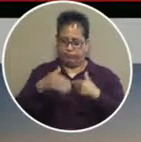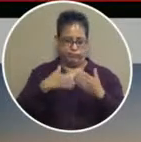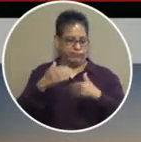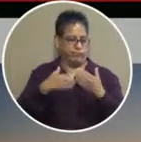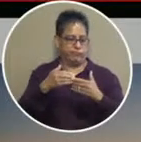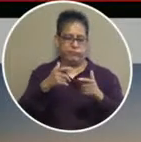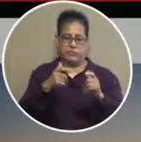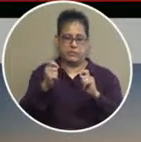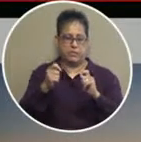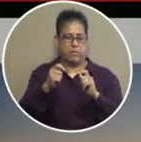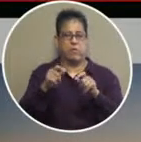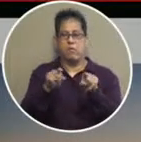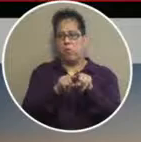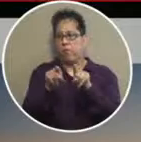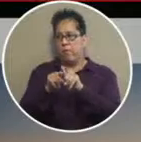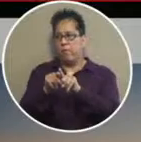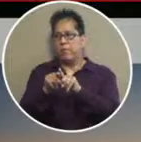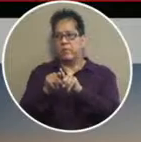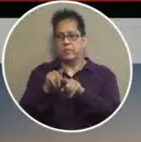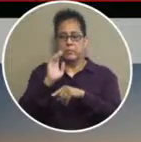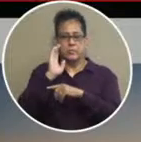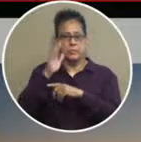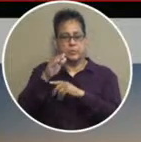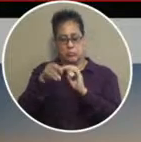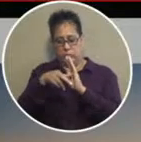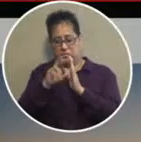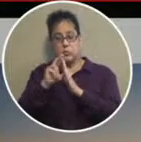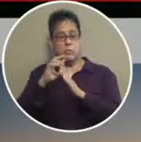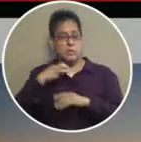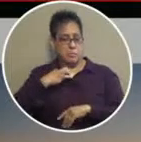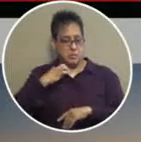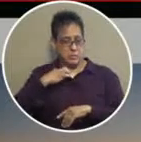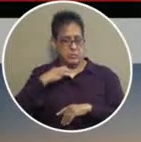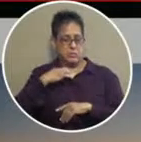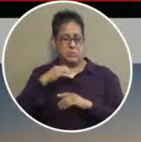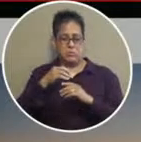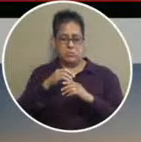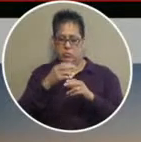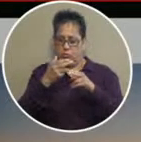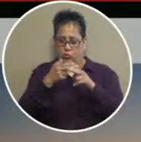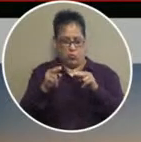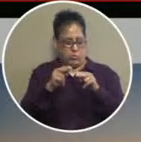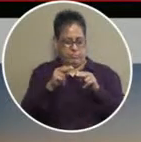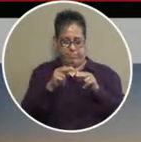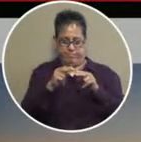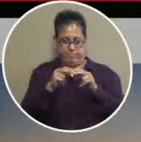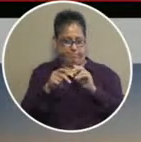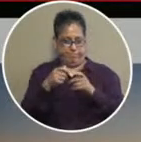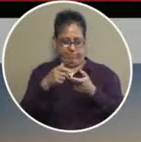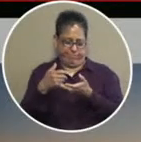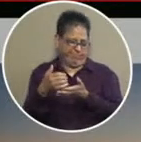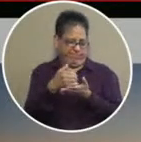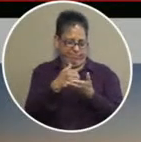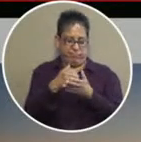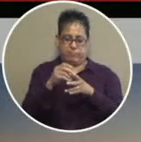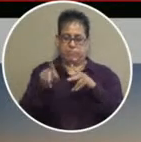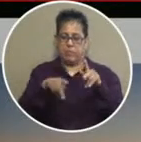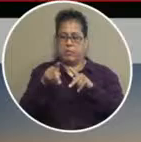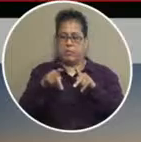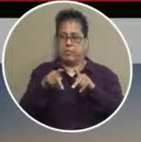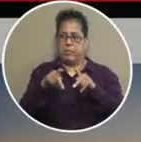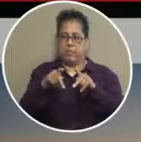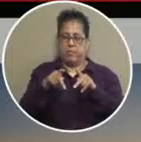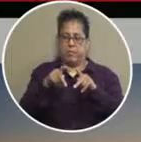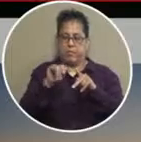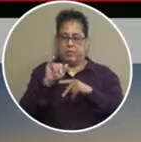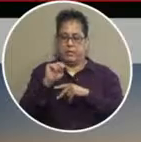turnaround. We will also be reviewing those applications in very, very short order. We're pulling together